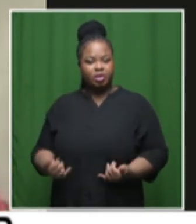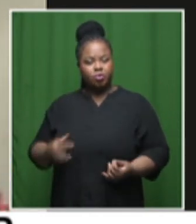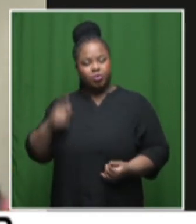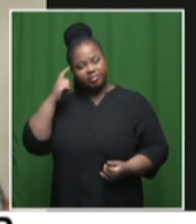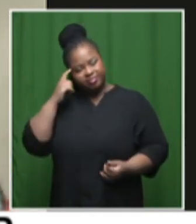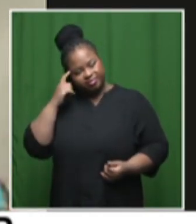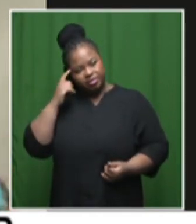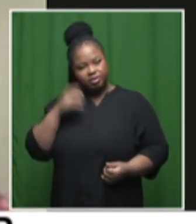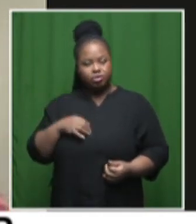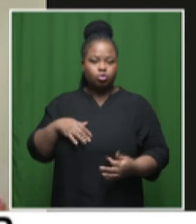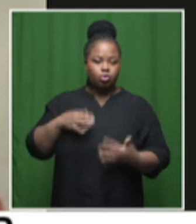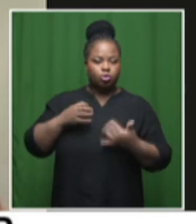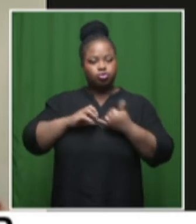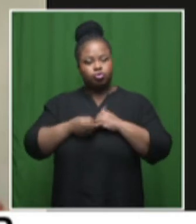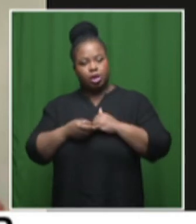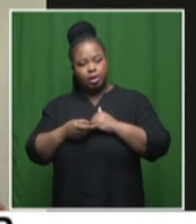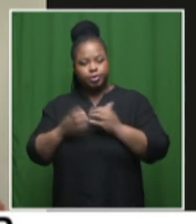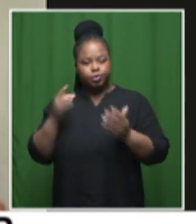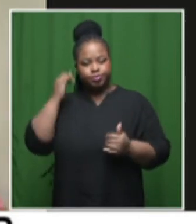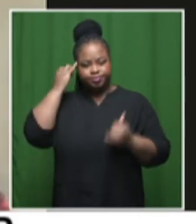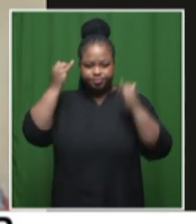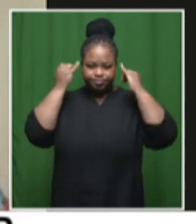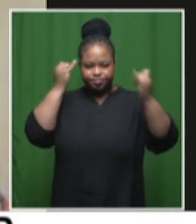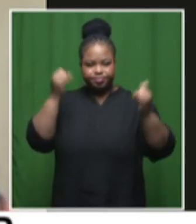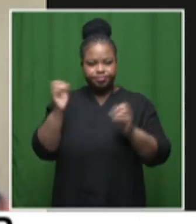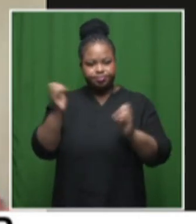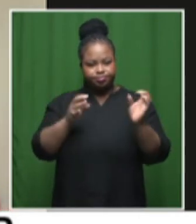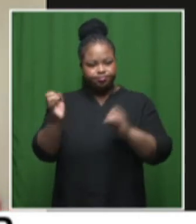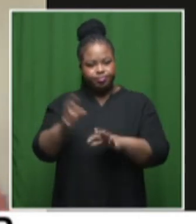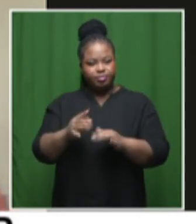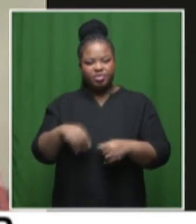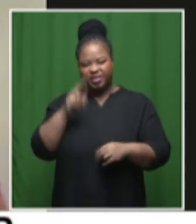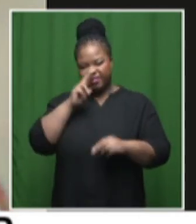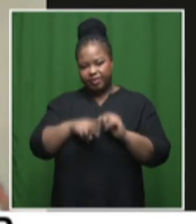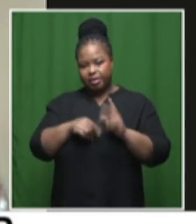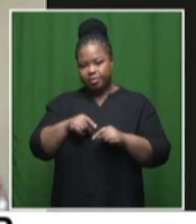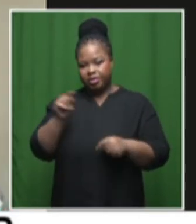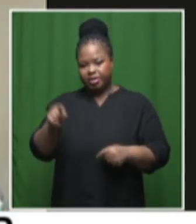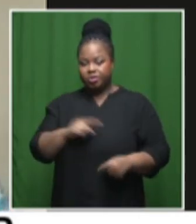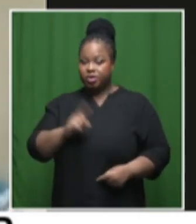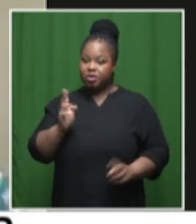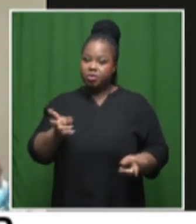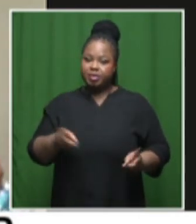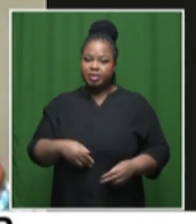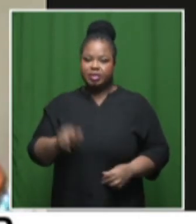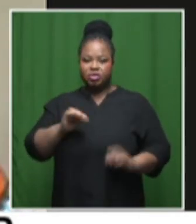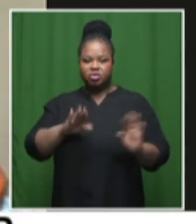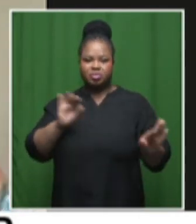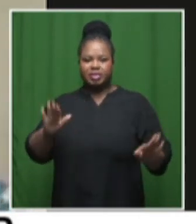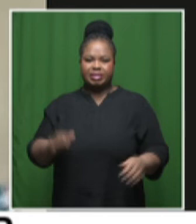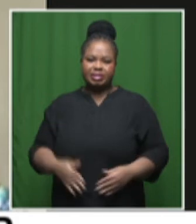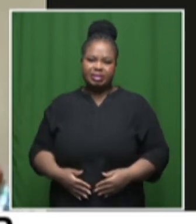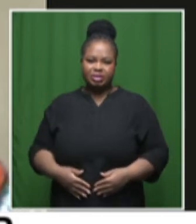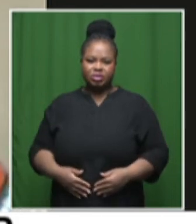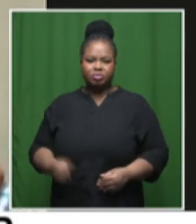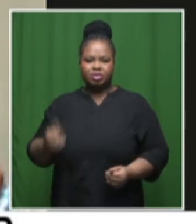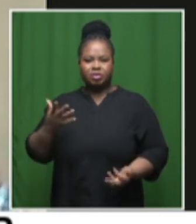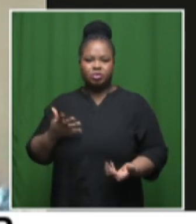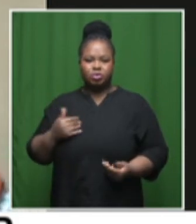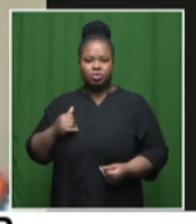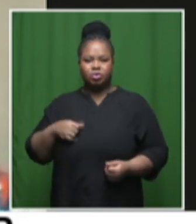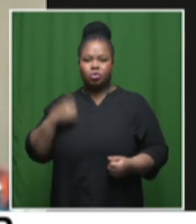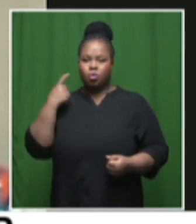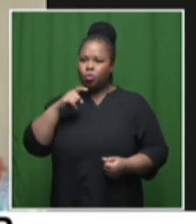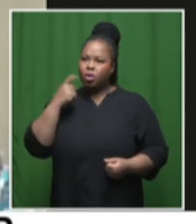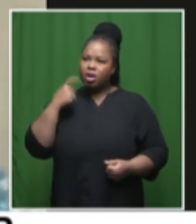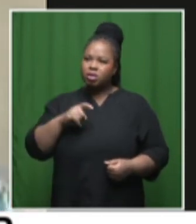with it and workshopped it around. And we decided to have fun with it as well, because very often exhibitions are white cube spaces,